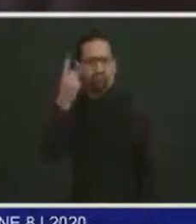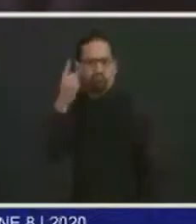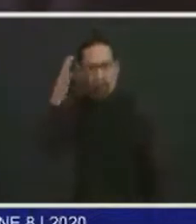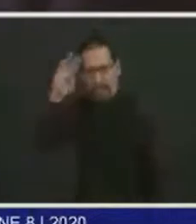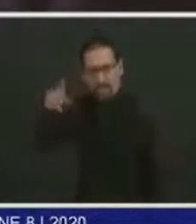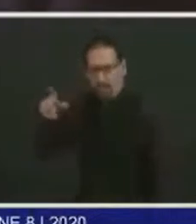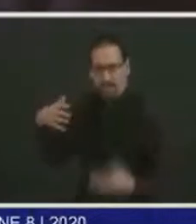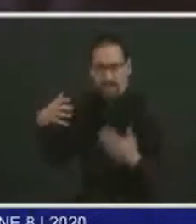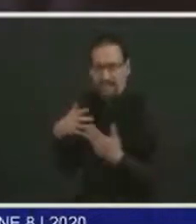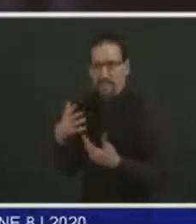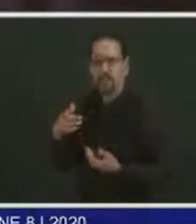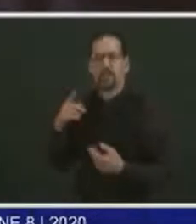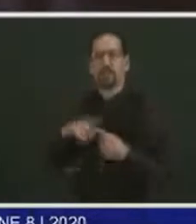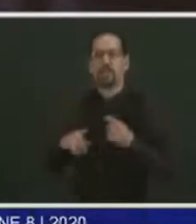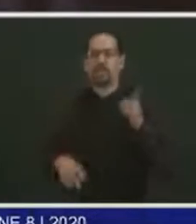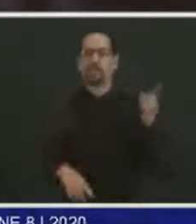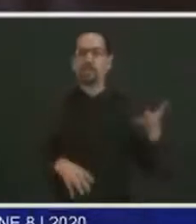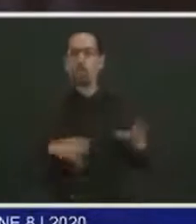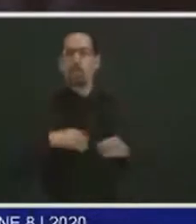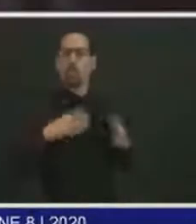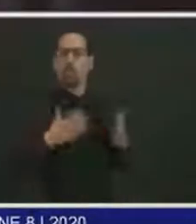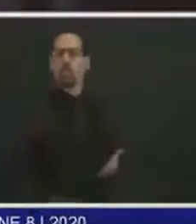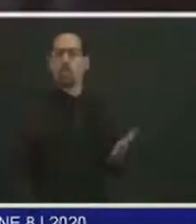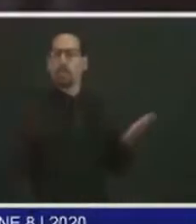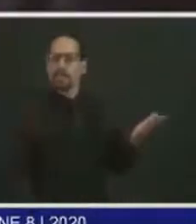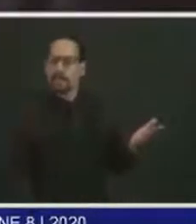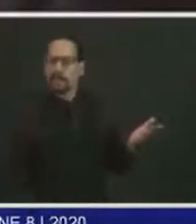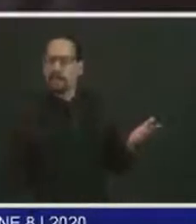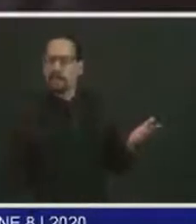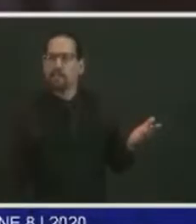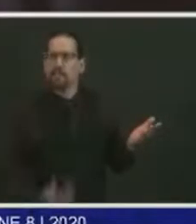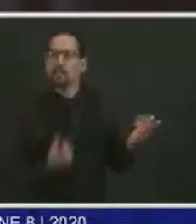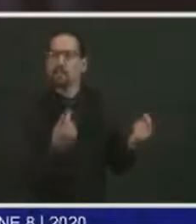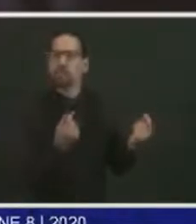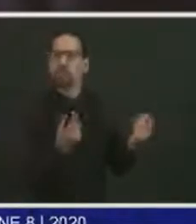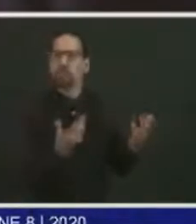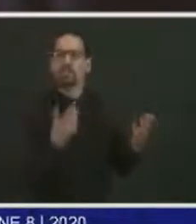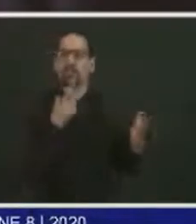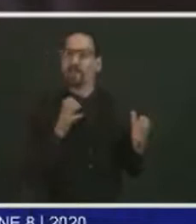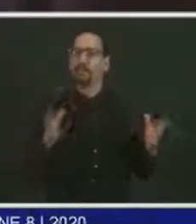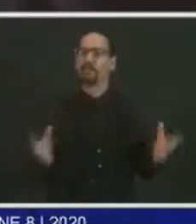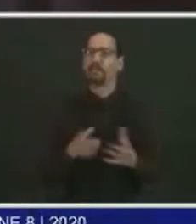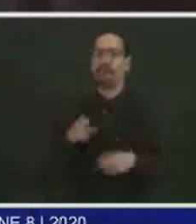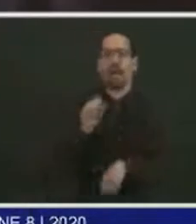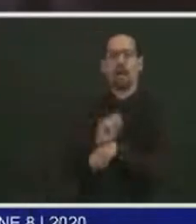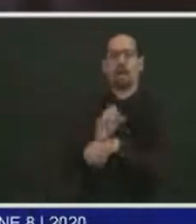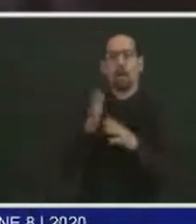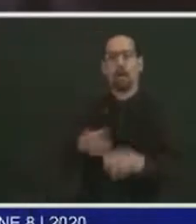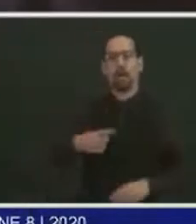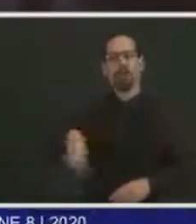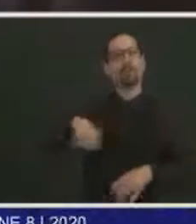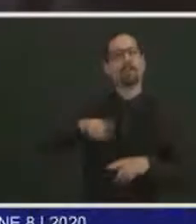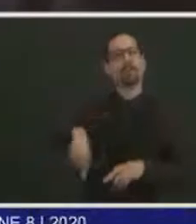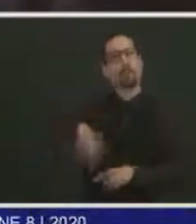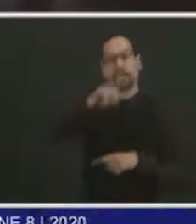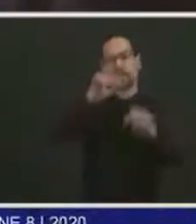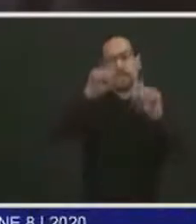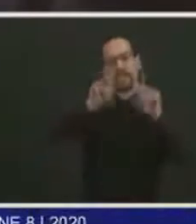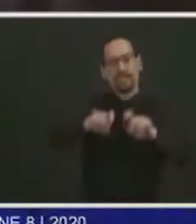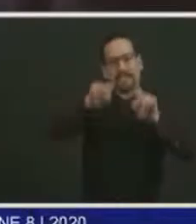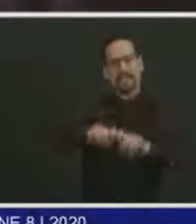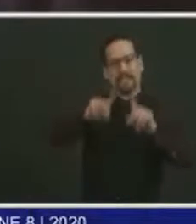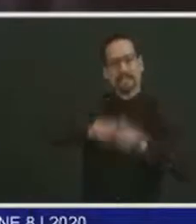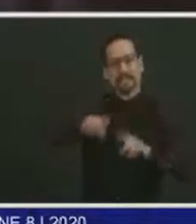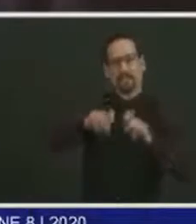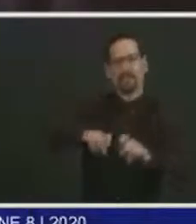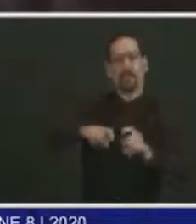owner, it's probably in your interest to encourage your employees or yourself to go ahead and get tested, because it'll allow